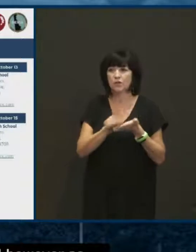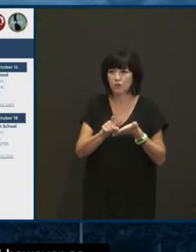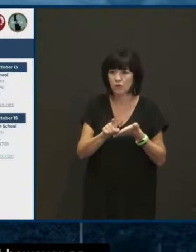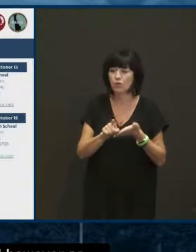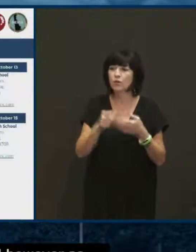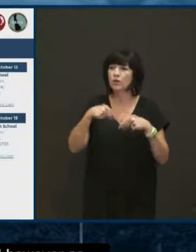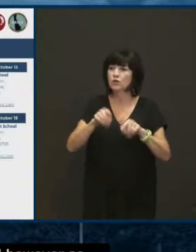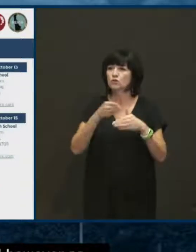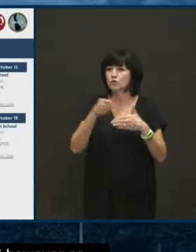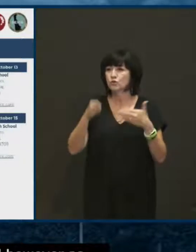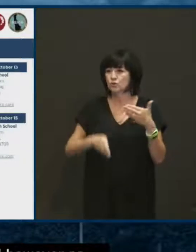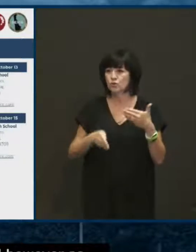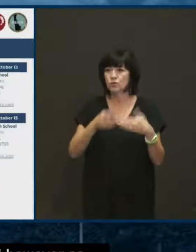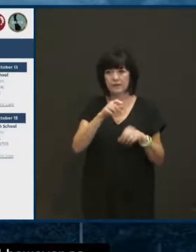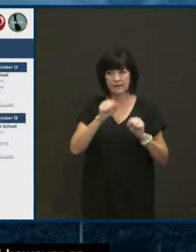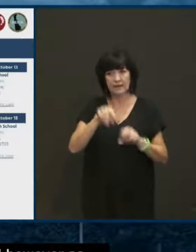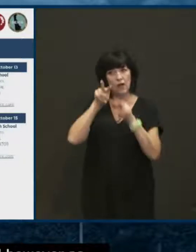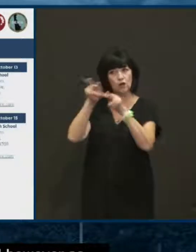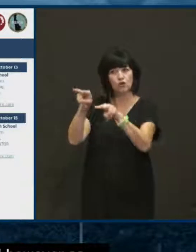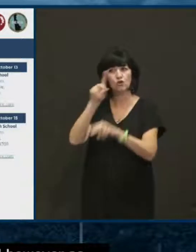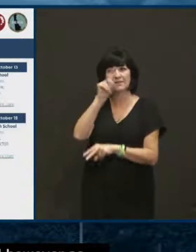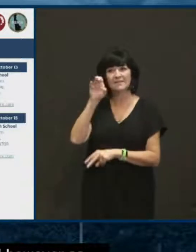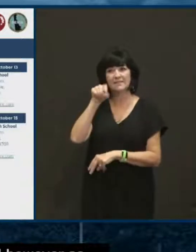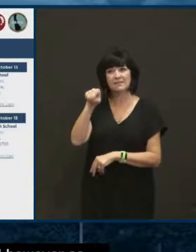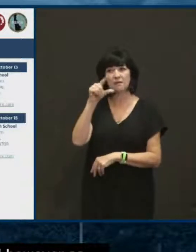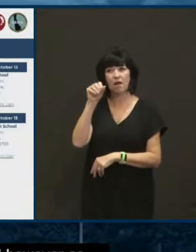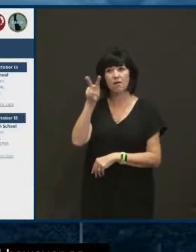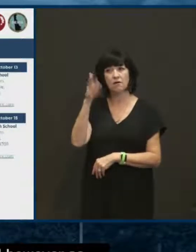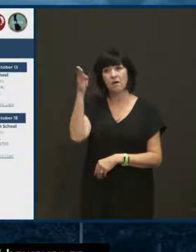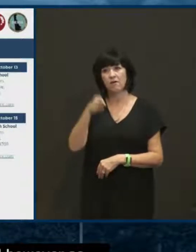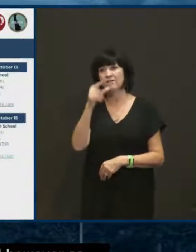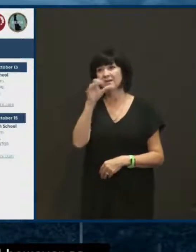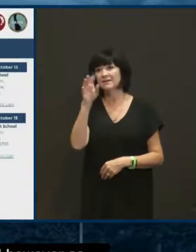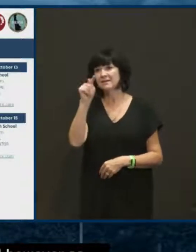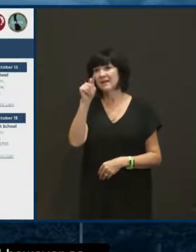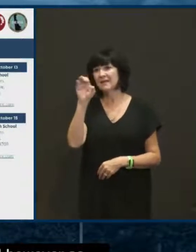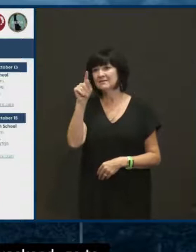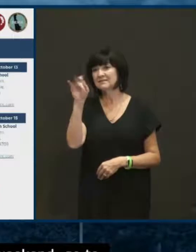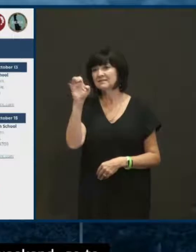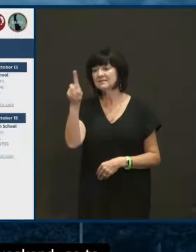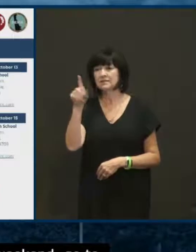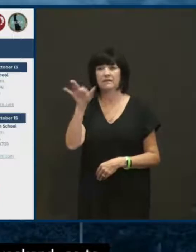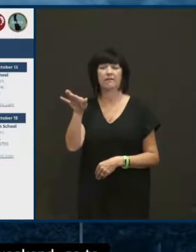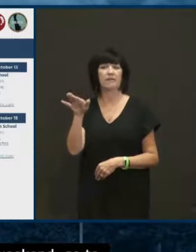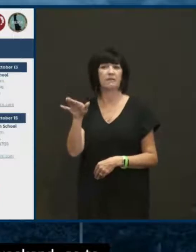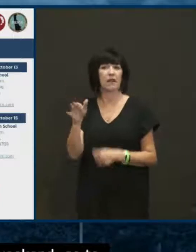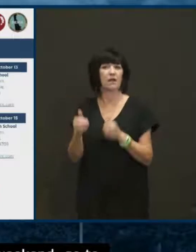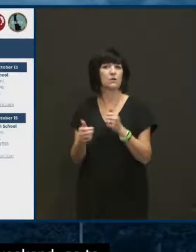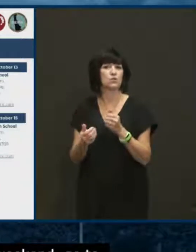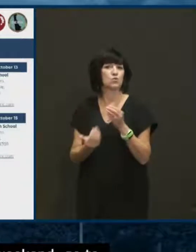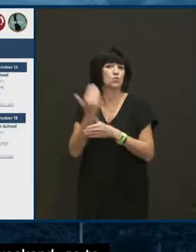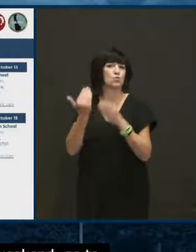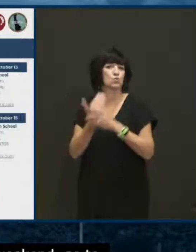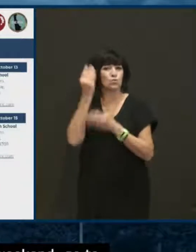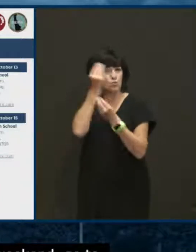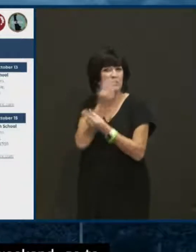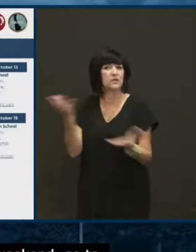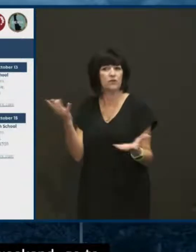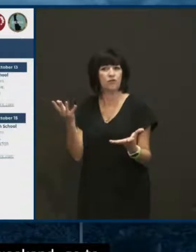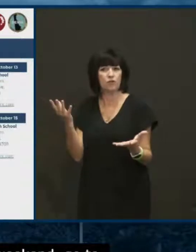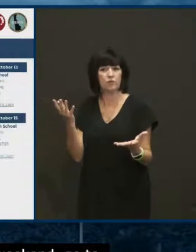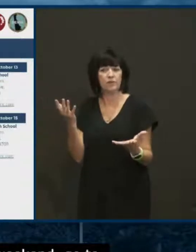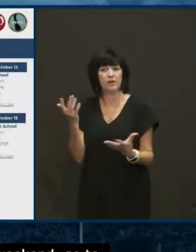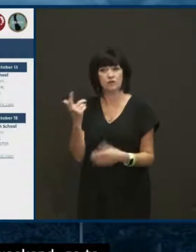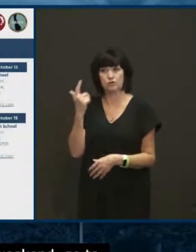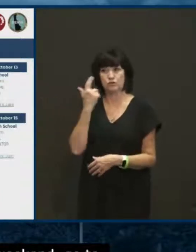go to de.gov/gettested, as that has the most up-to-date information. Just today, in the last few hours, we've added a